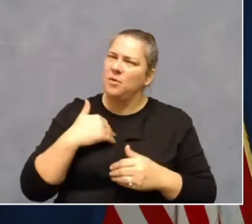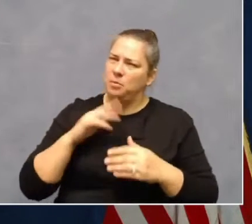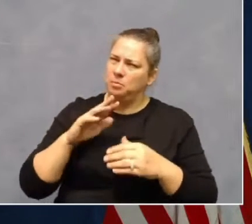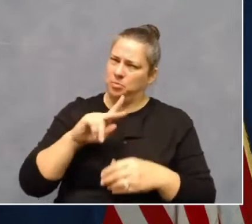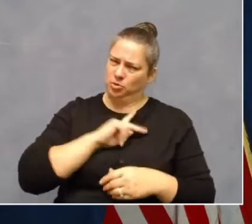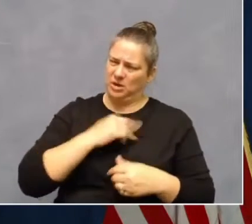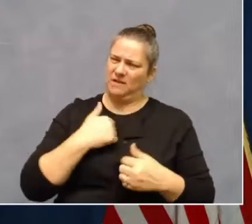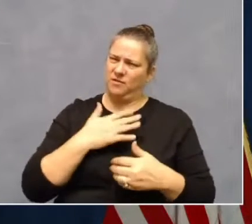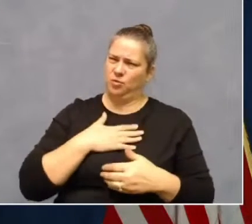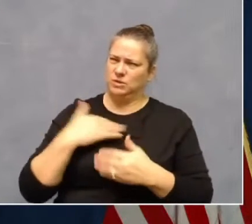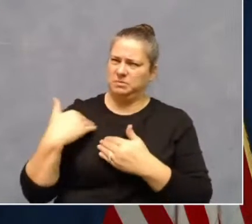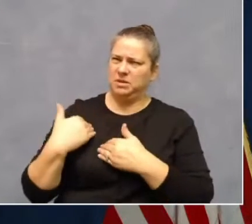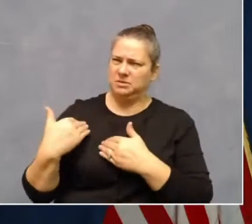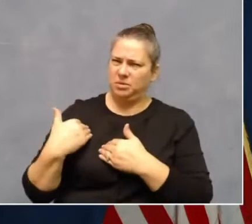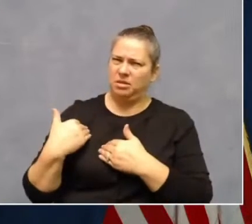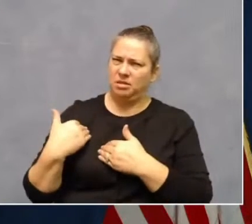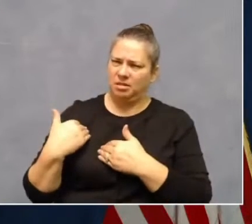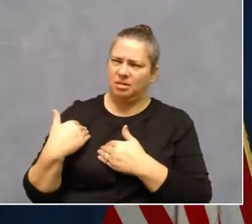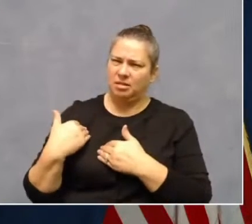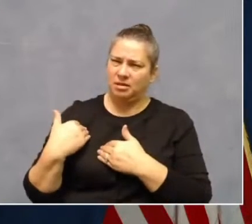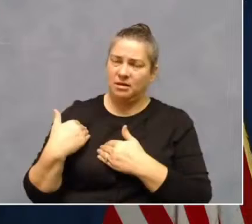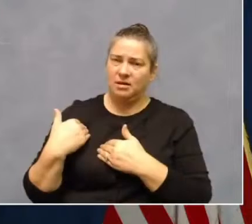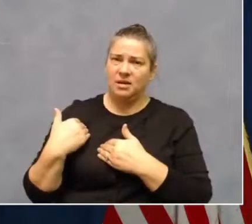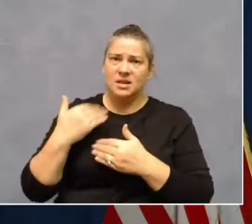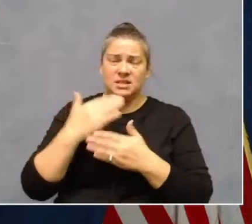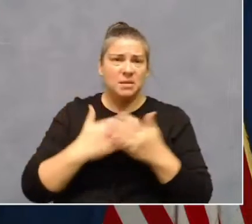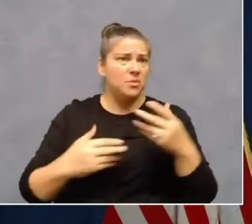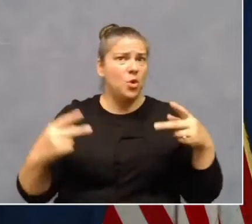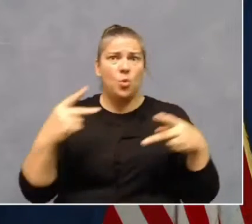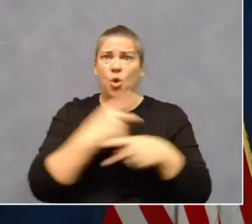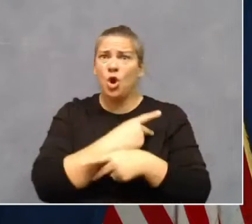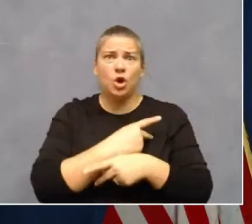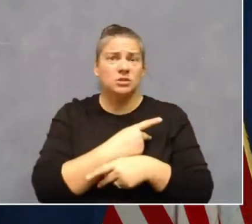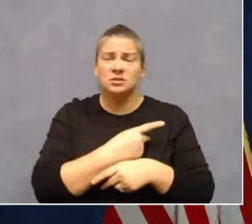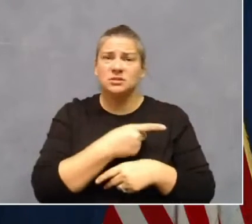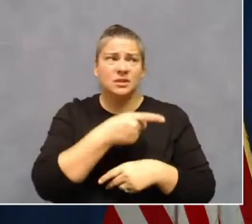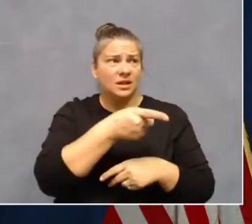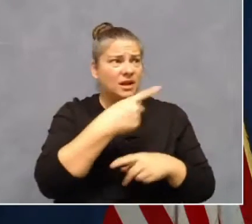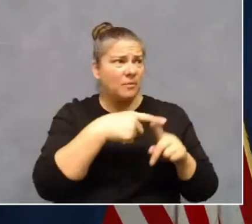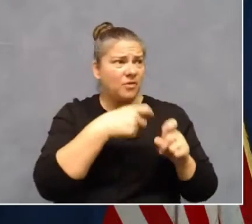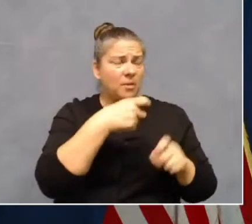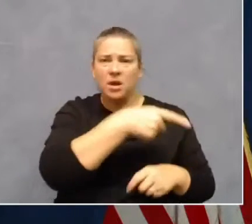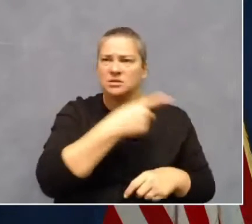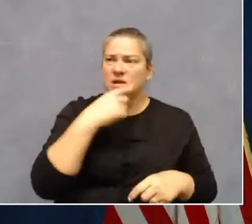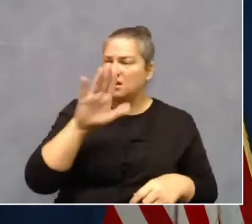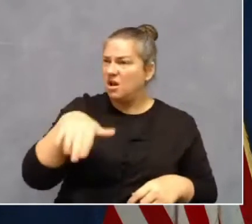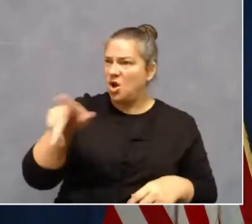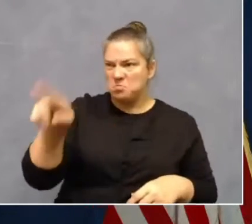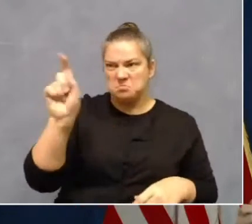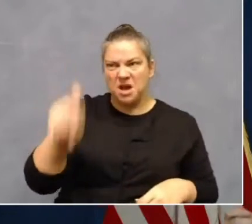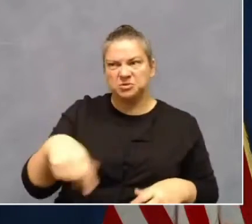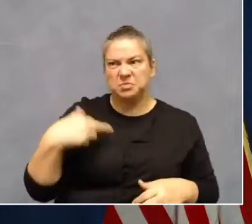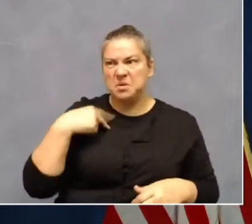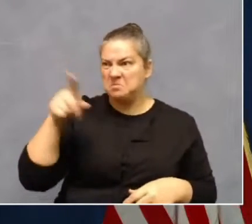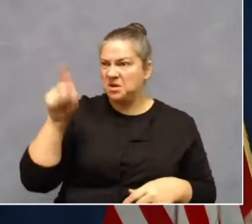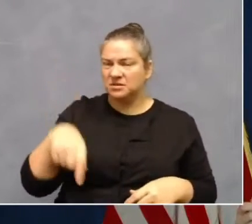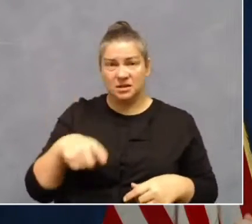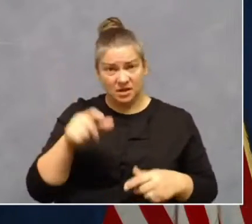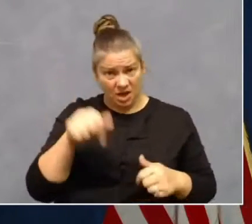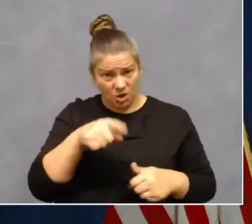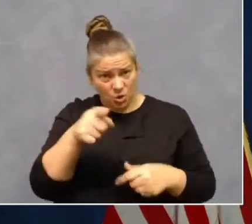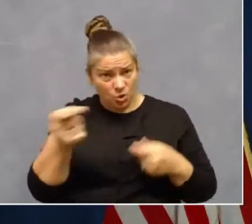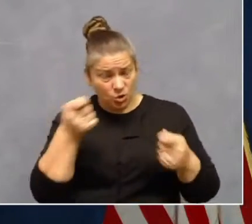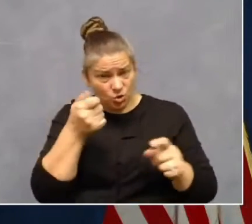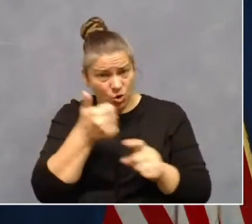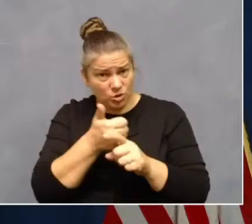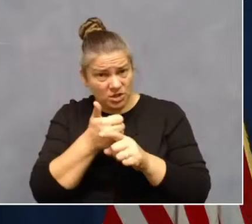some of the worst instances seem to be from people who preach personal responsibility. Can you be responsible to control yourself enough to follow the guidance